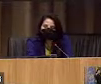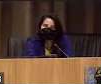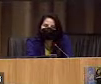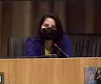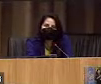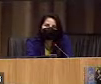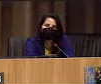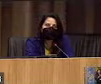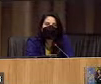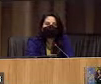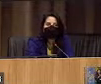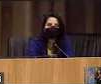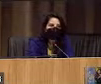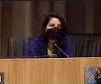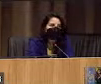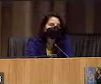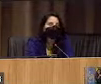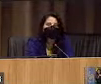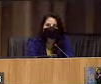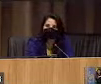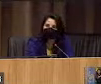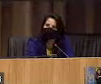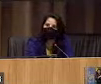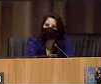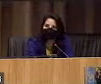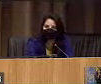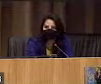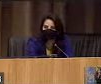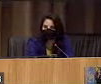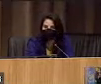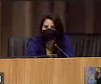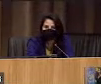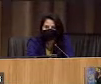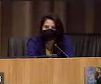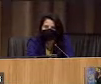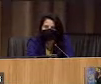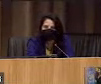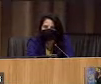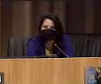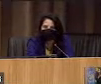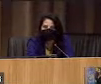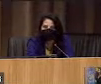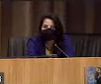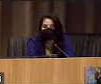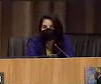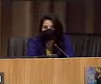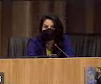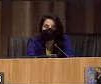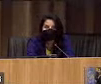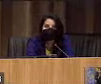period. In 2020, we didn't have any variants.